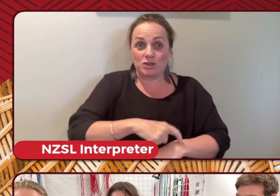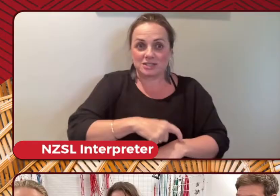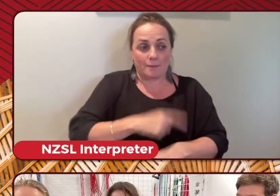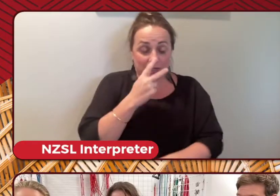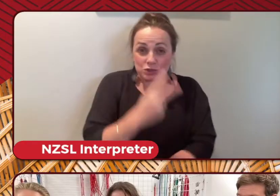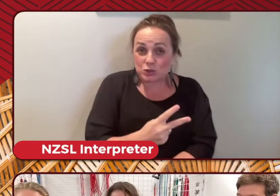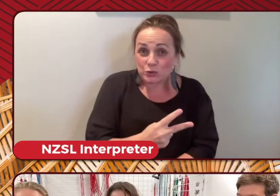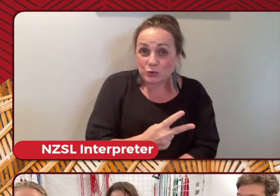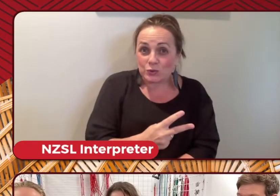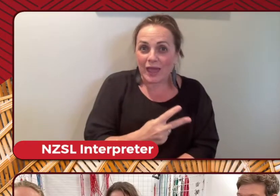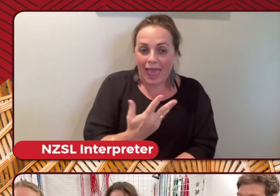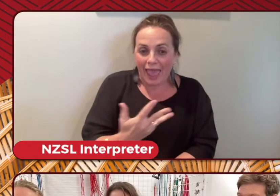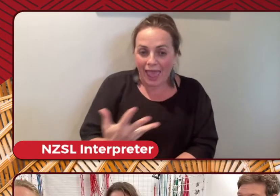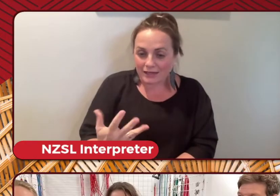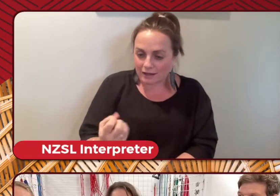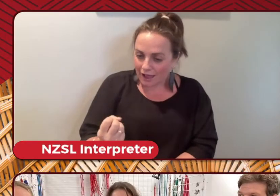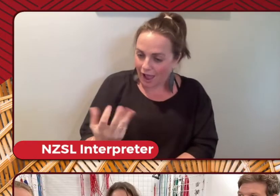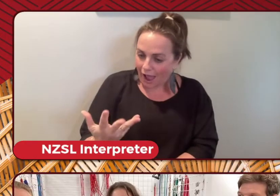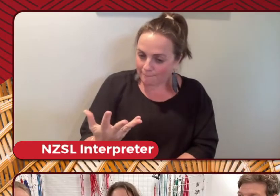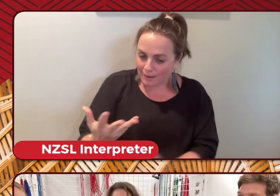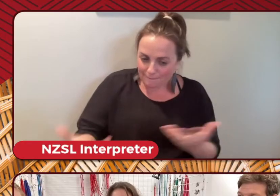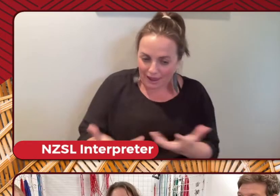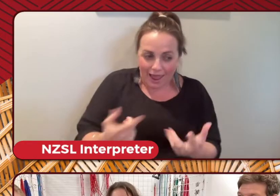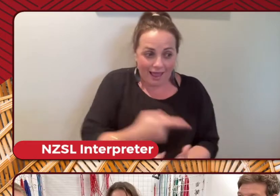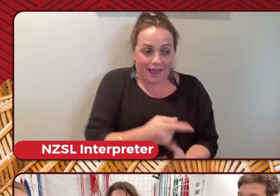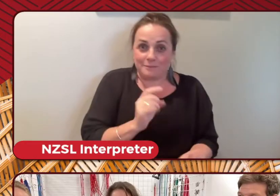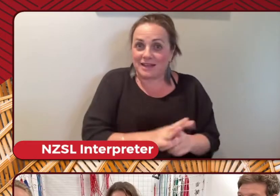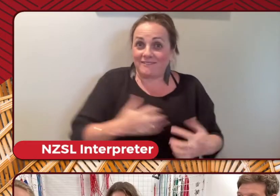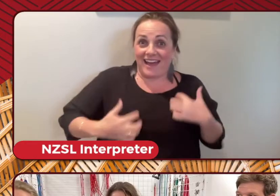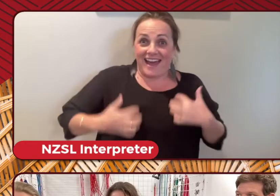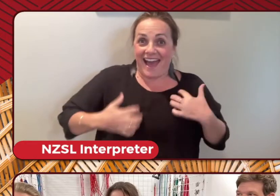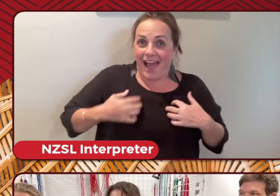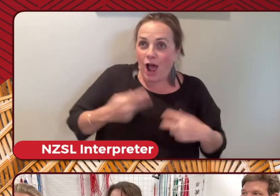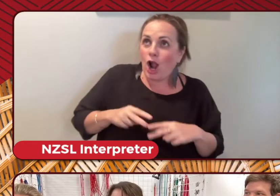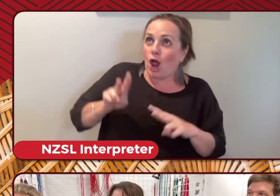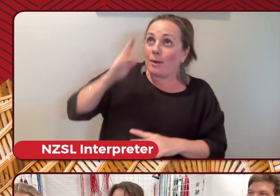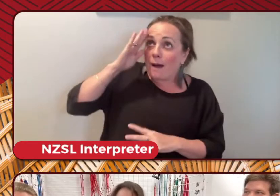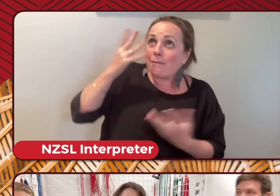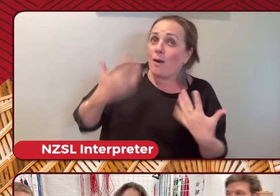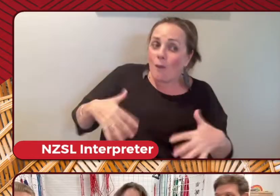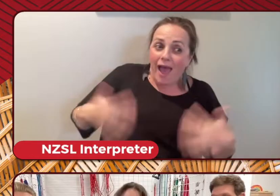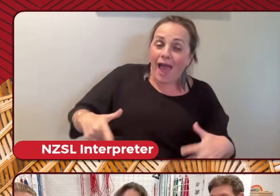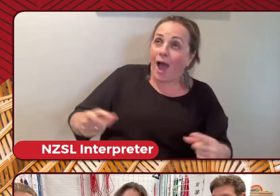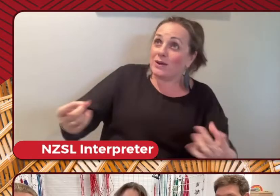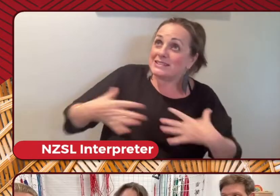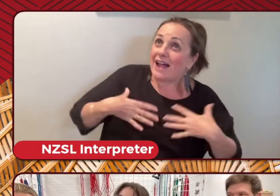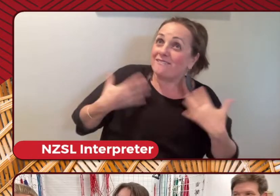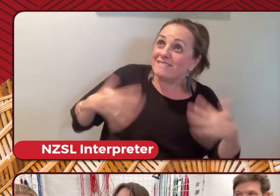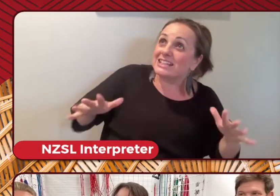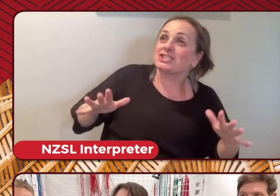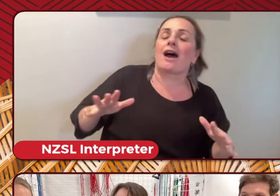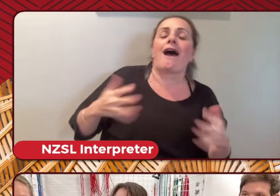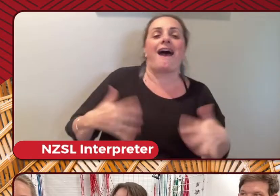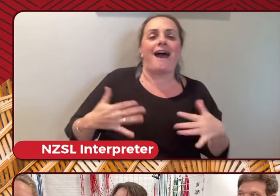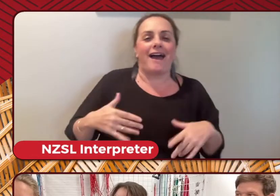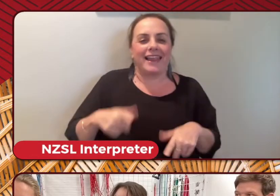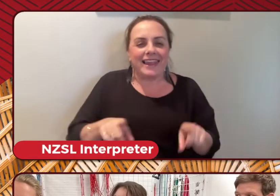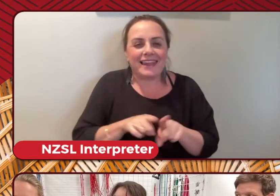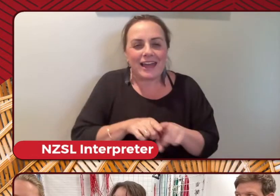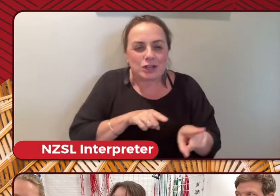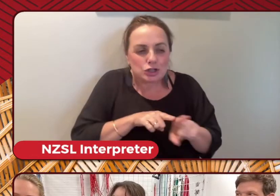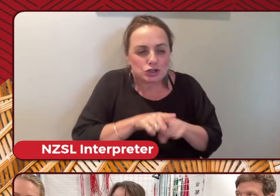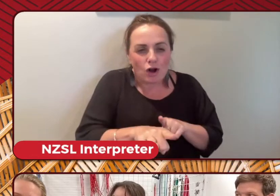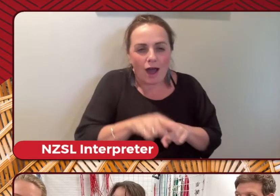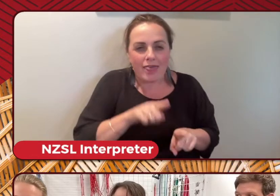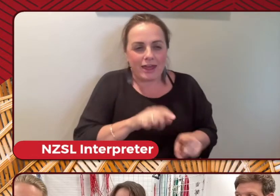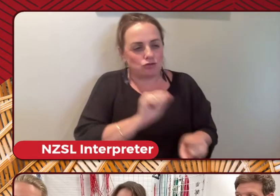2 and opening his hand and being able to play. And he was just so excited and looking at mum like, can you believe I've done that? And that's been, trying to get him in the